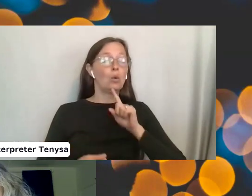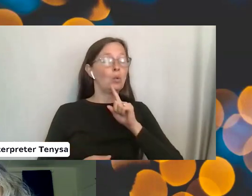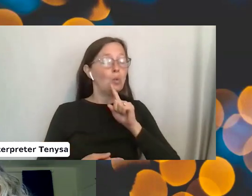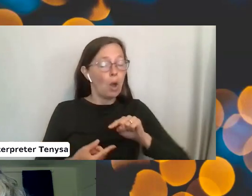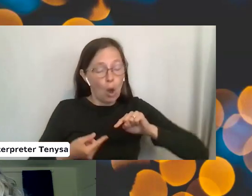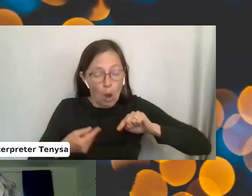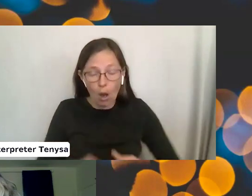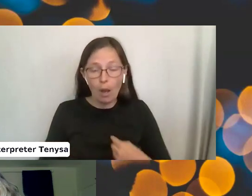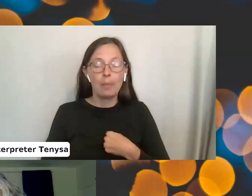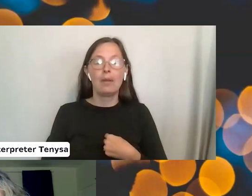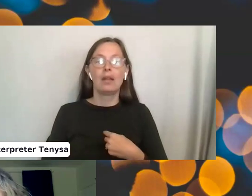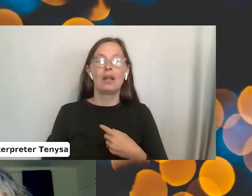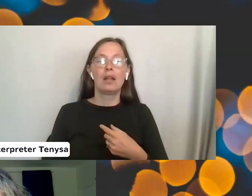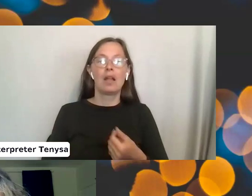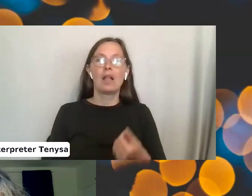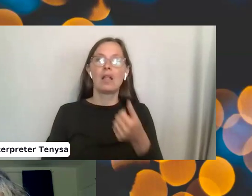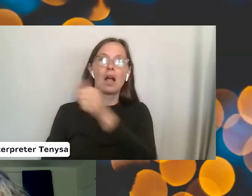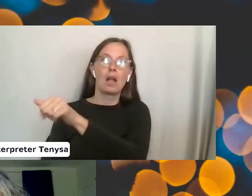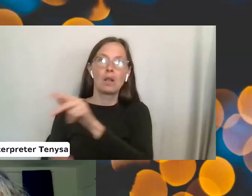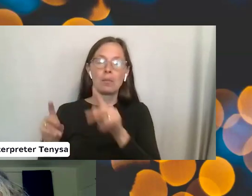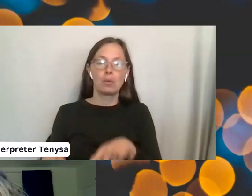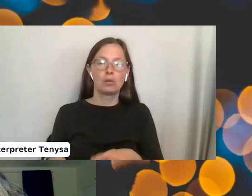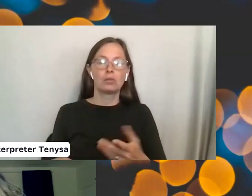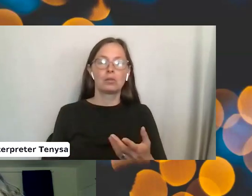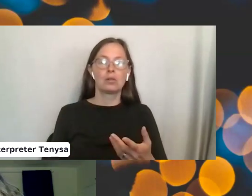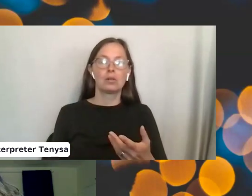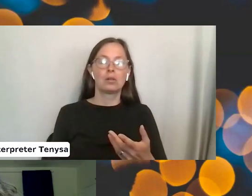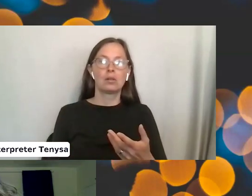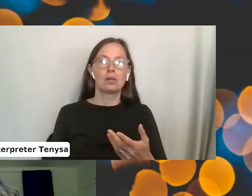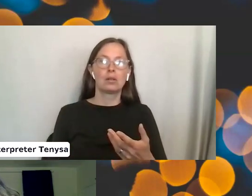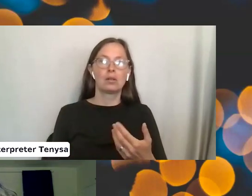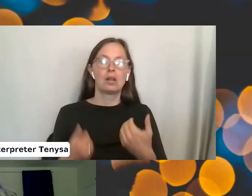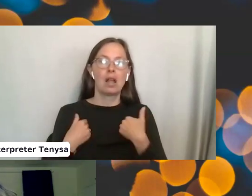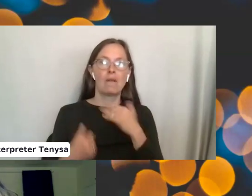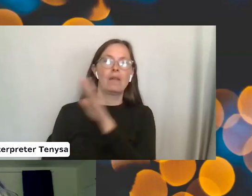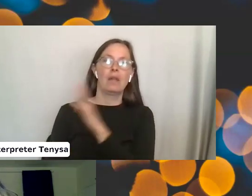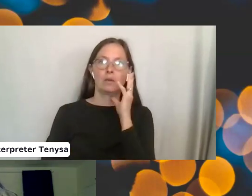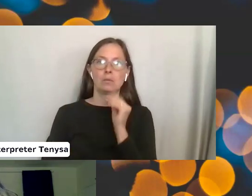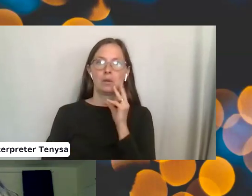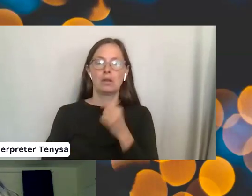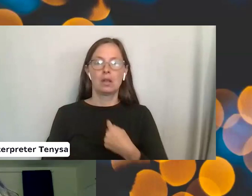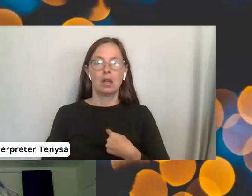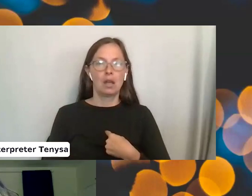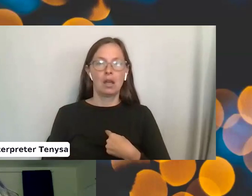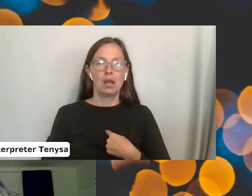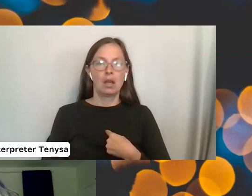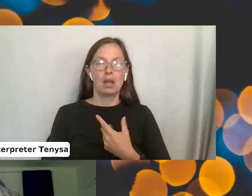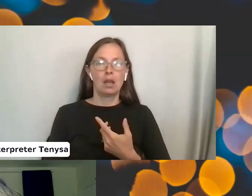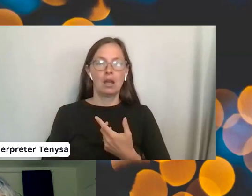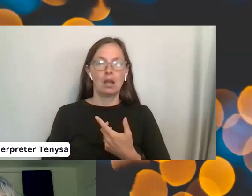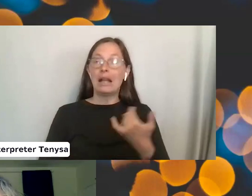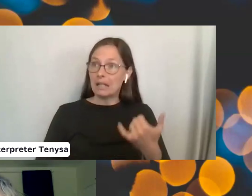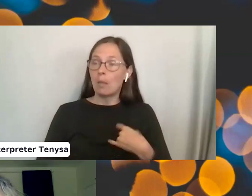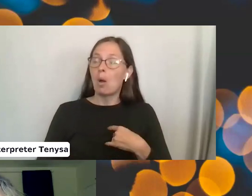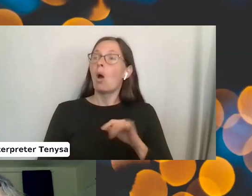was the other person having their experience. And now I'm like, oh,